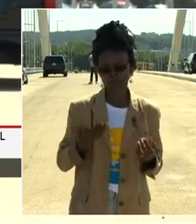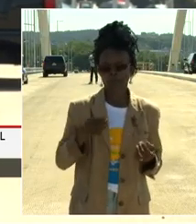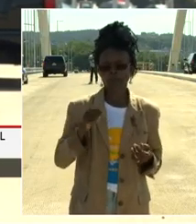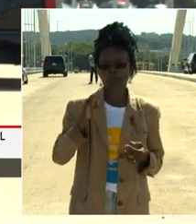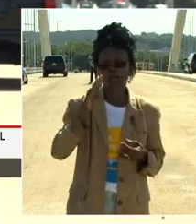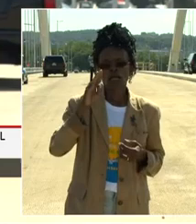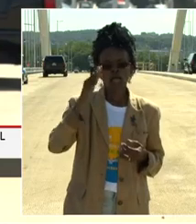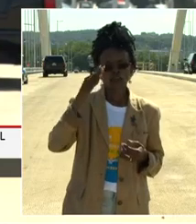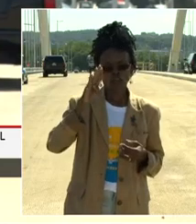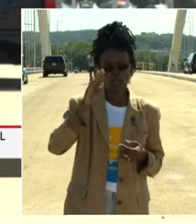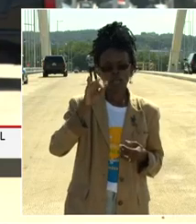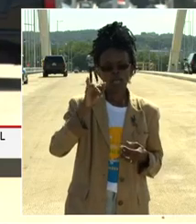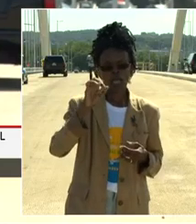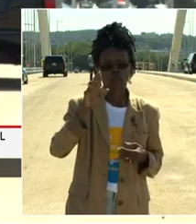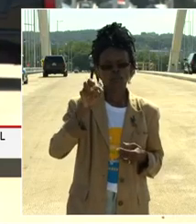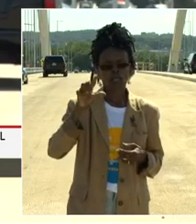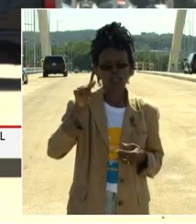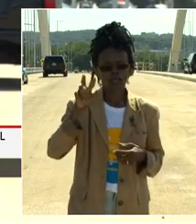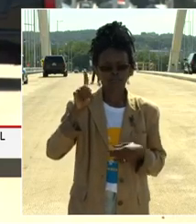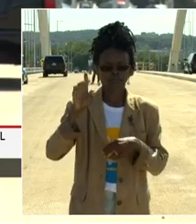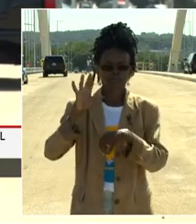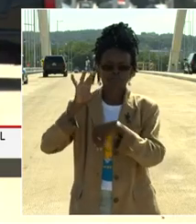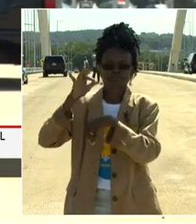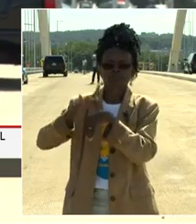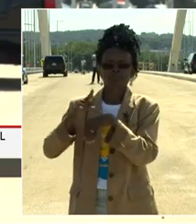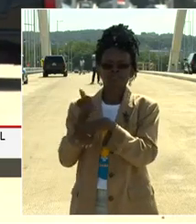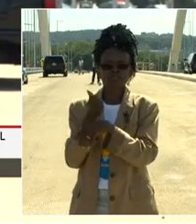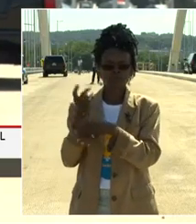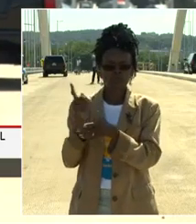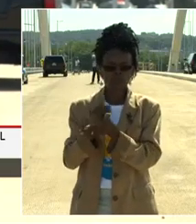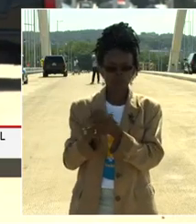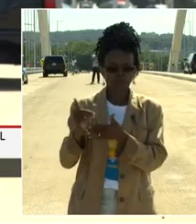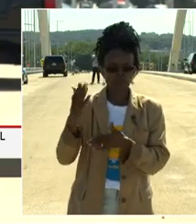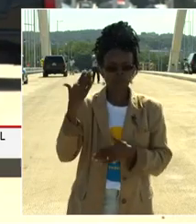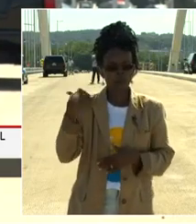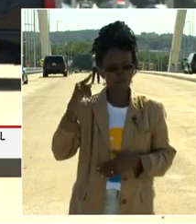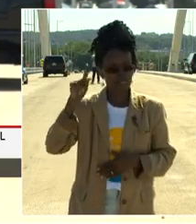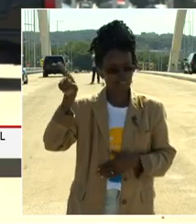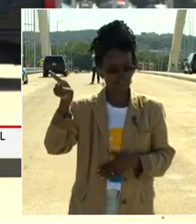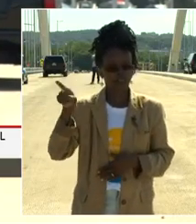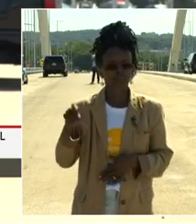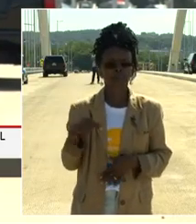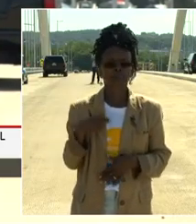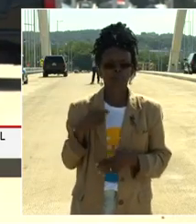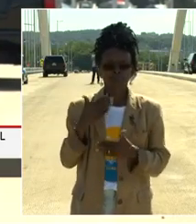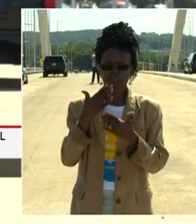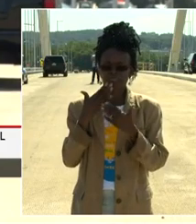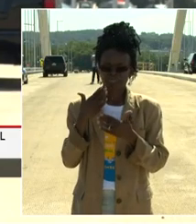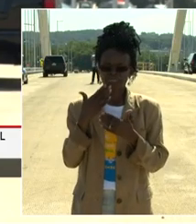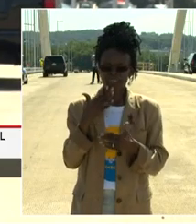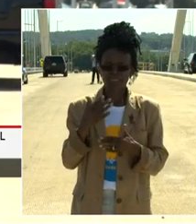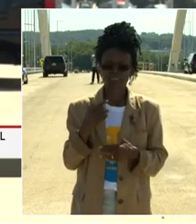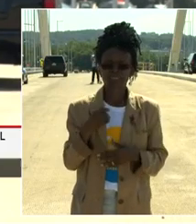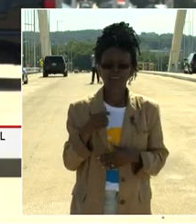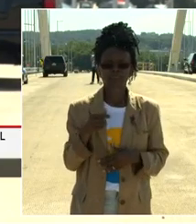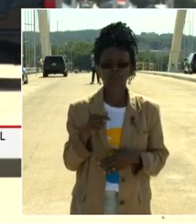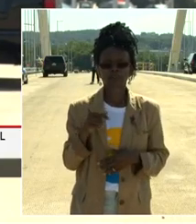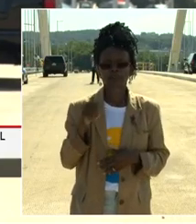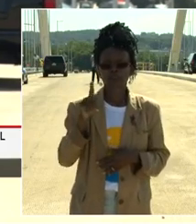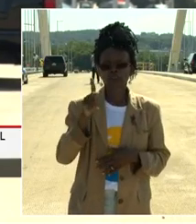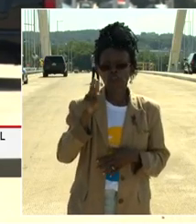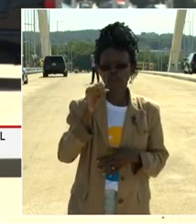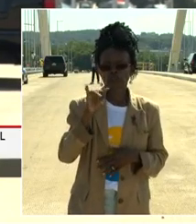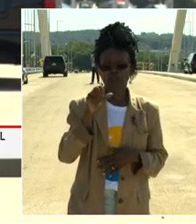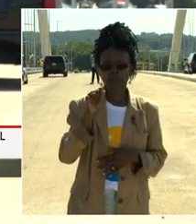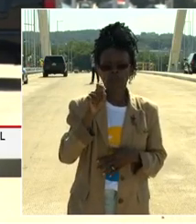weeks ago with the CIEE Frederick Douglass Global Fellows. And I want to thank Kristen Leary for her friendship and her tireless